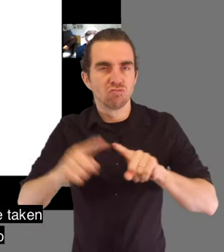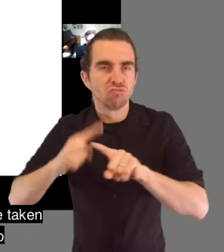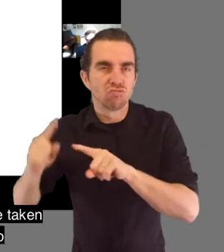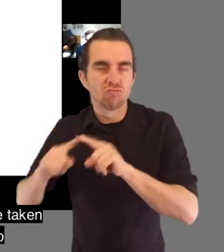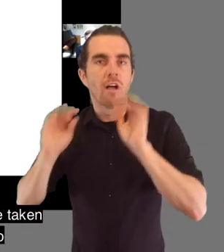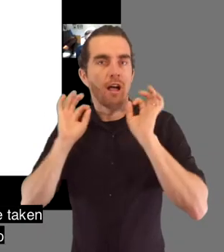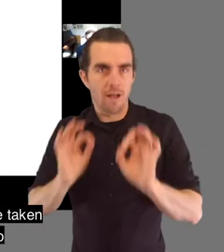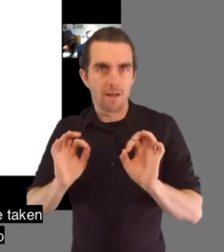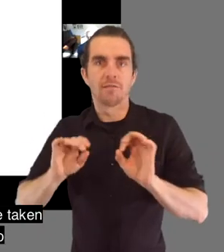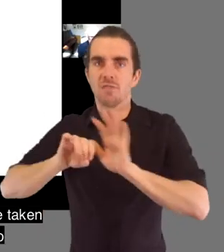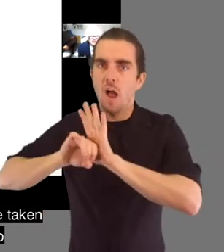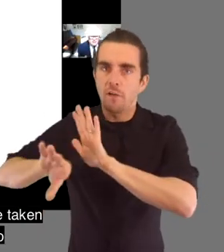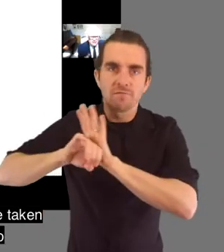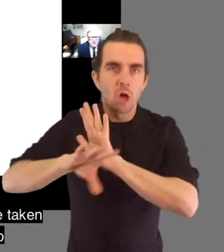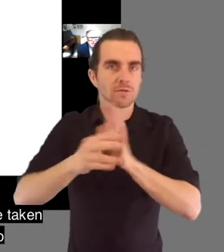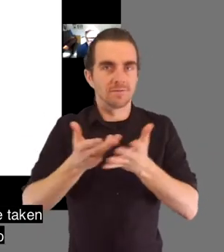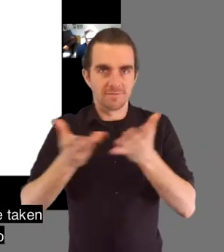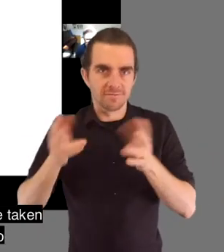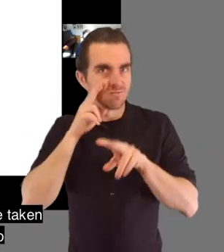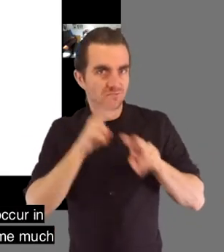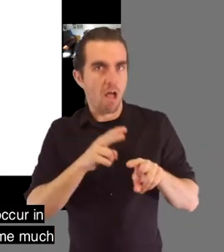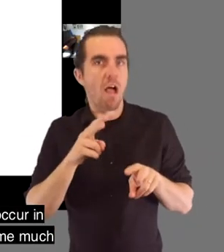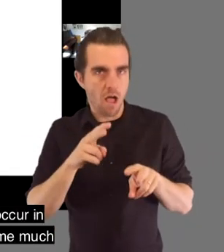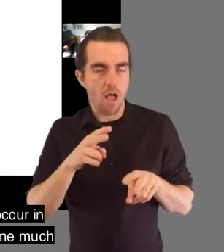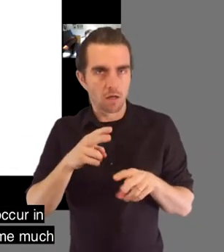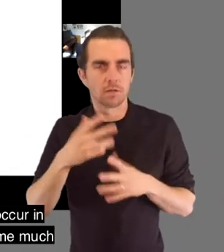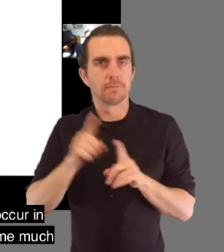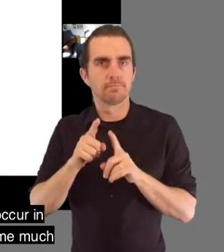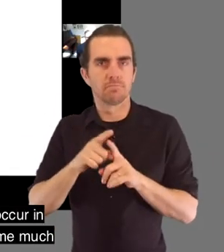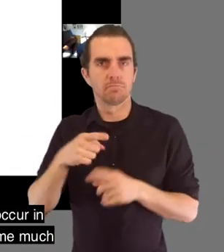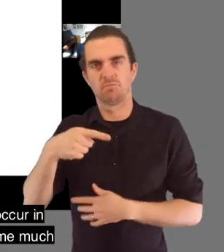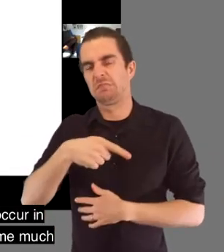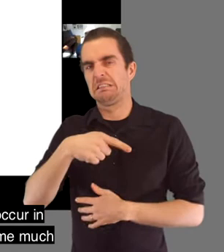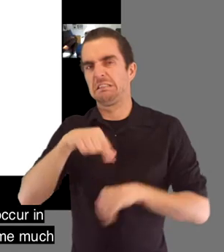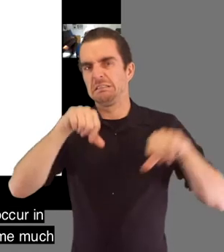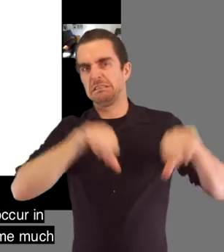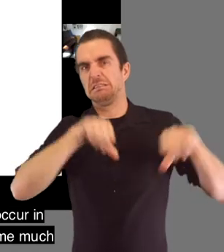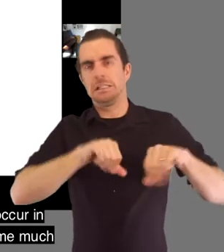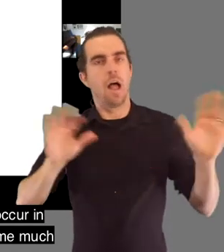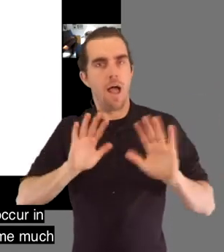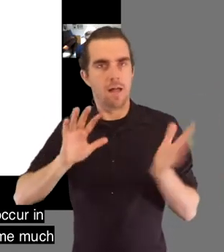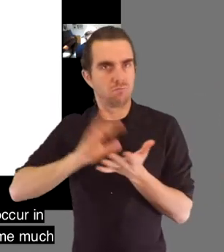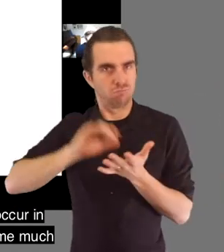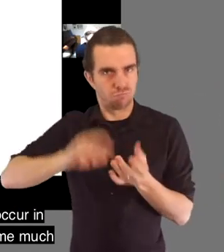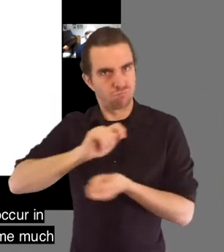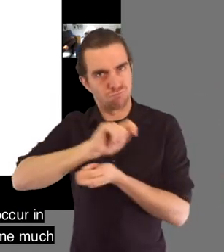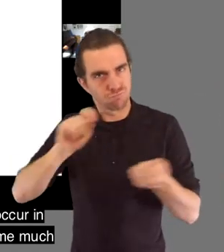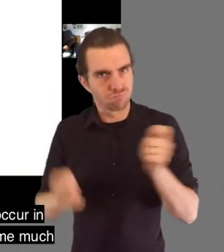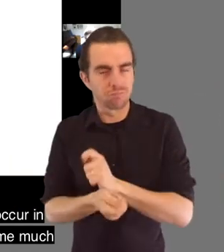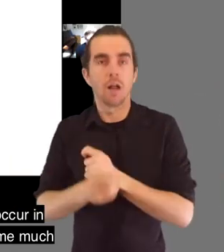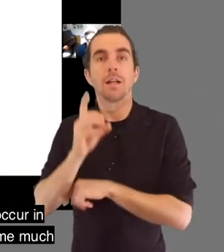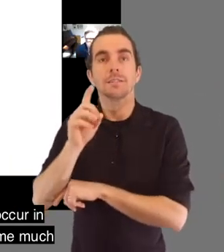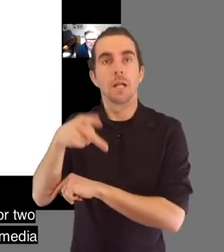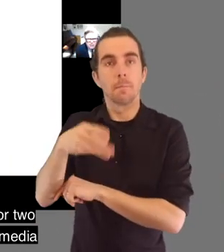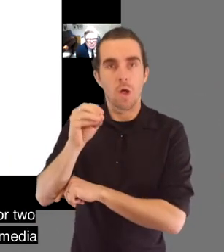needs to be taken account of it. It's important to challenge stereotypes when they occur in the media. And our DPOs need to